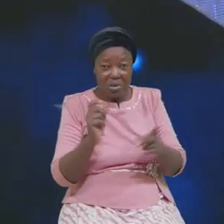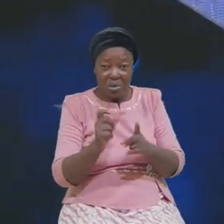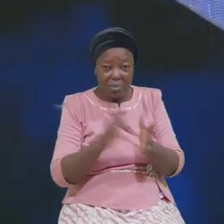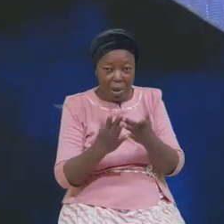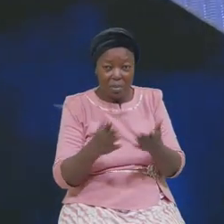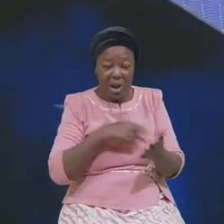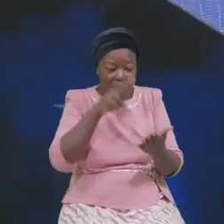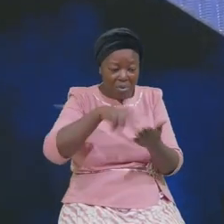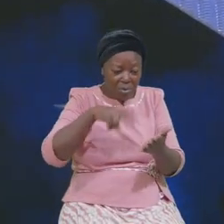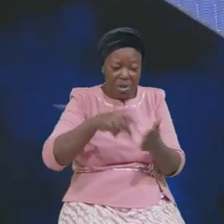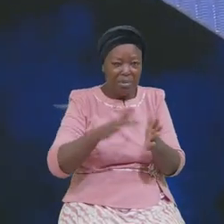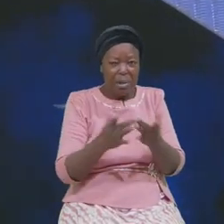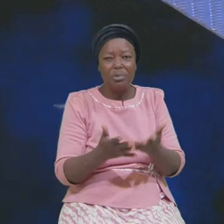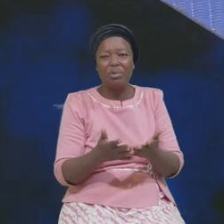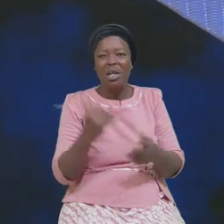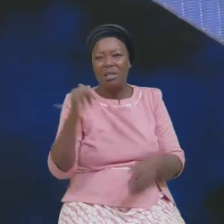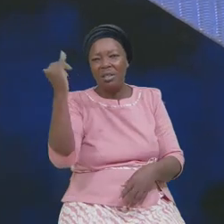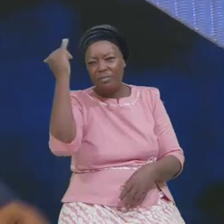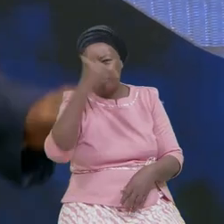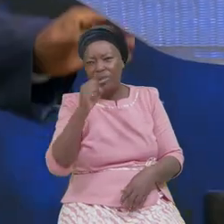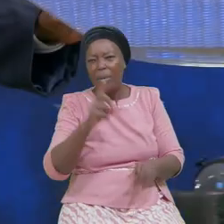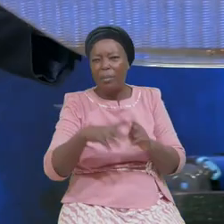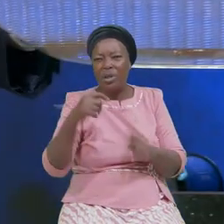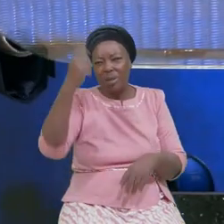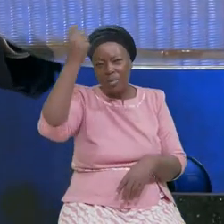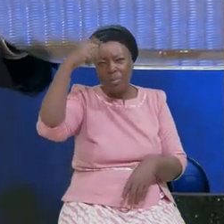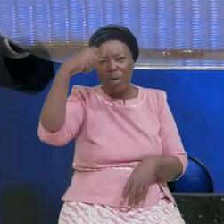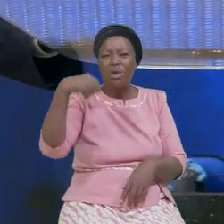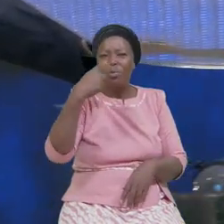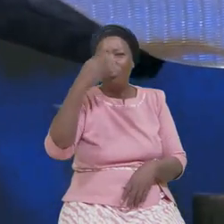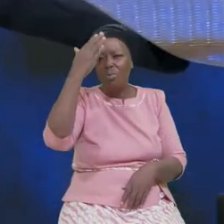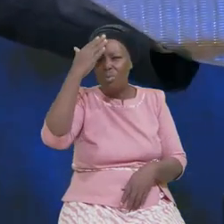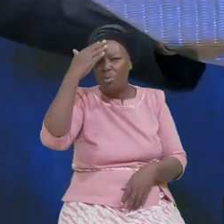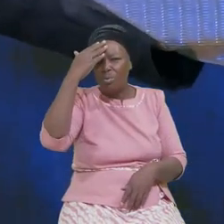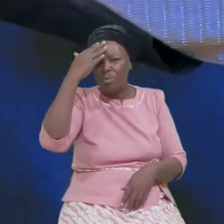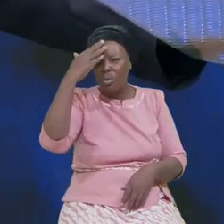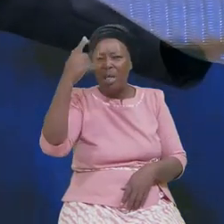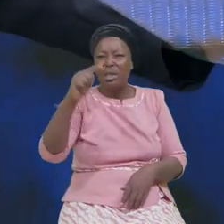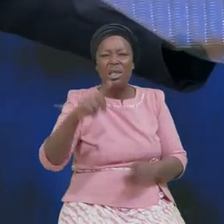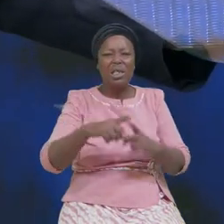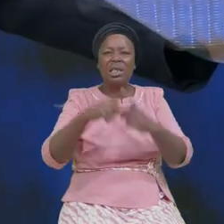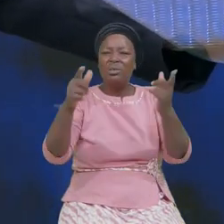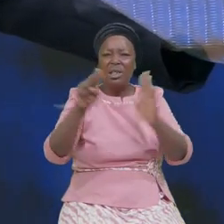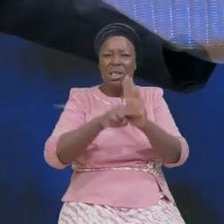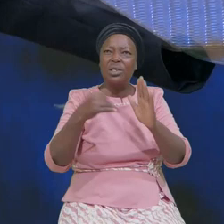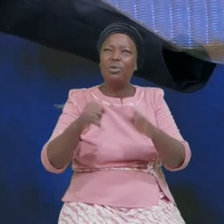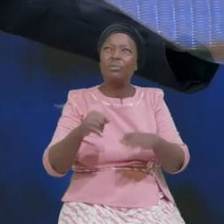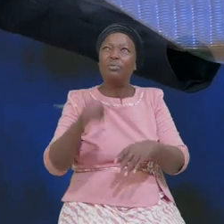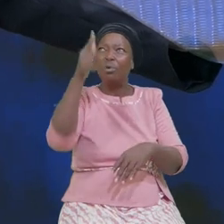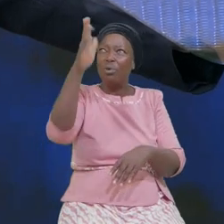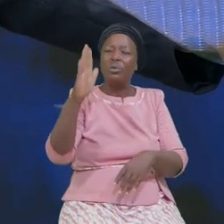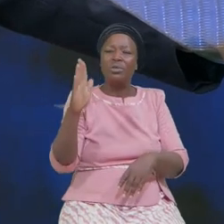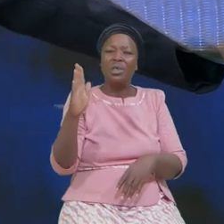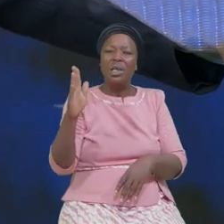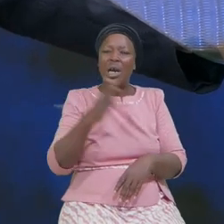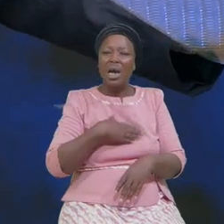reach the word. They're fools. But the wise who know the supremacy of the Almighty God,